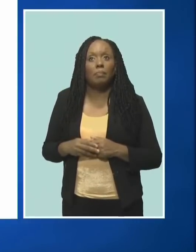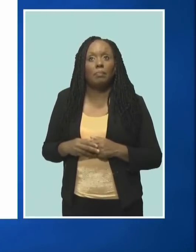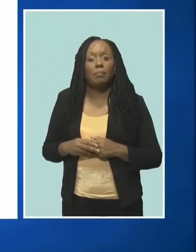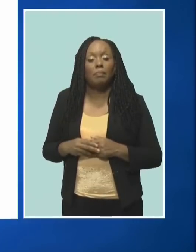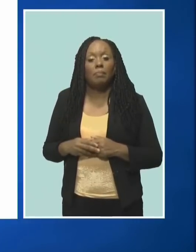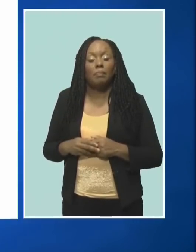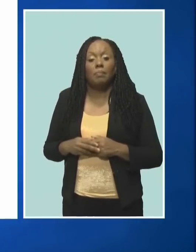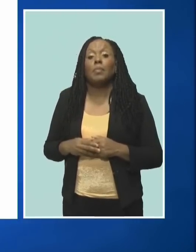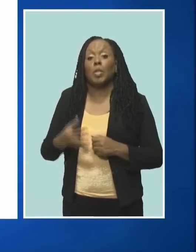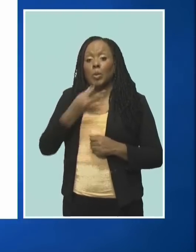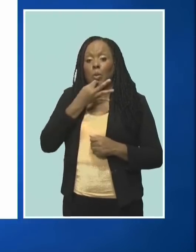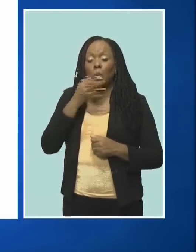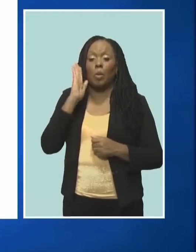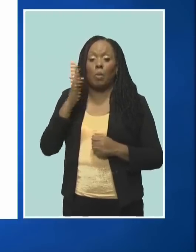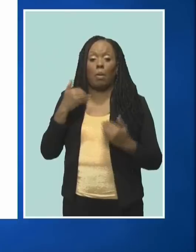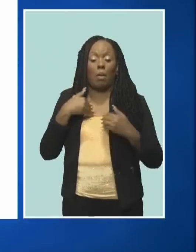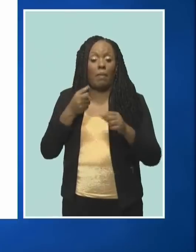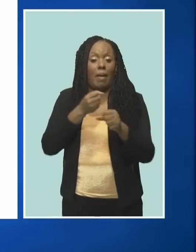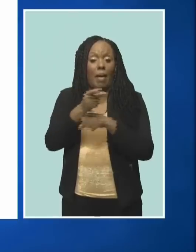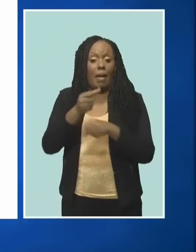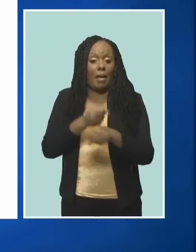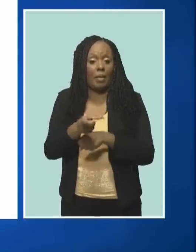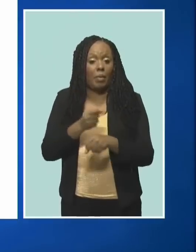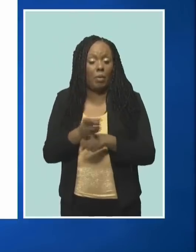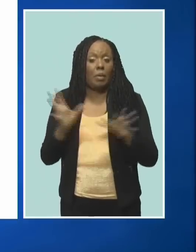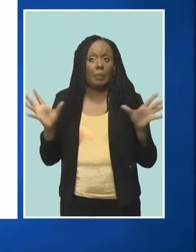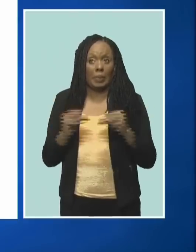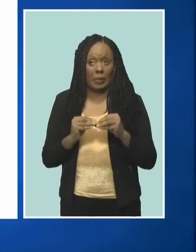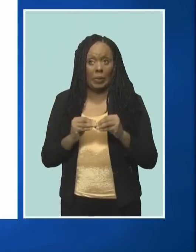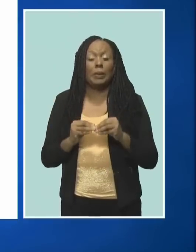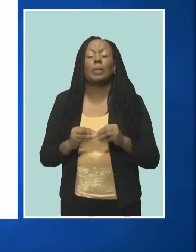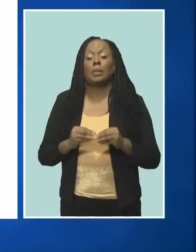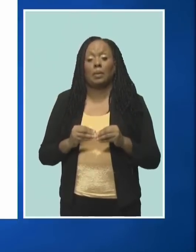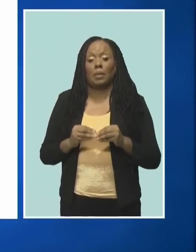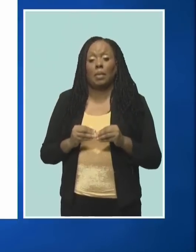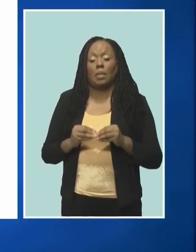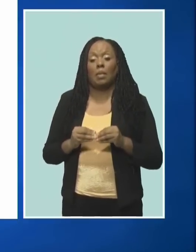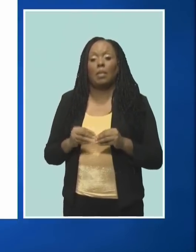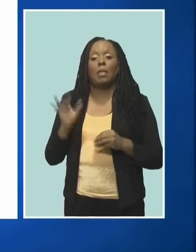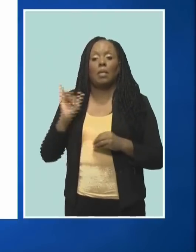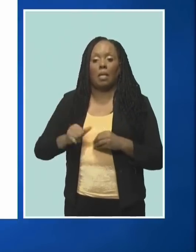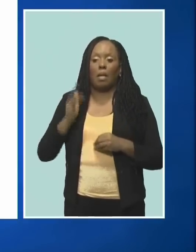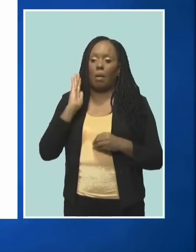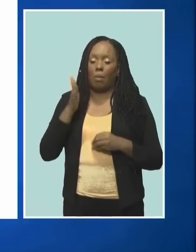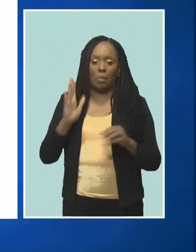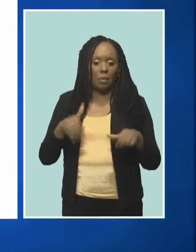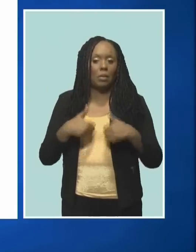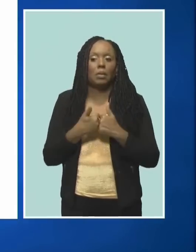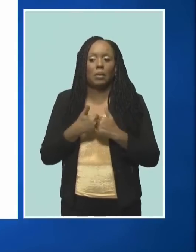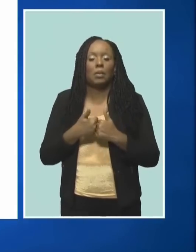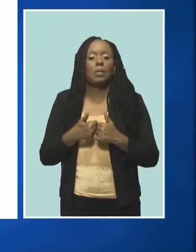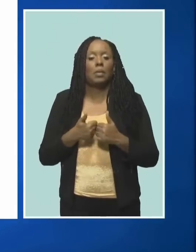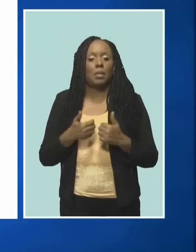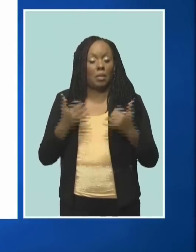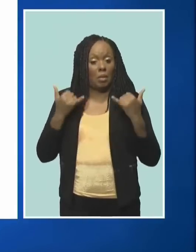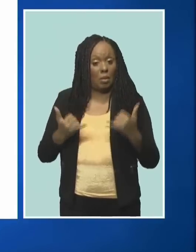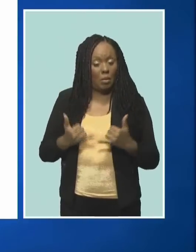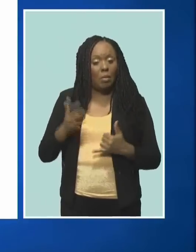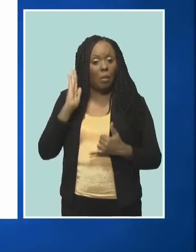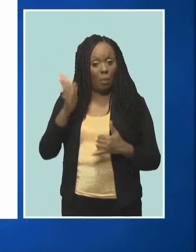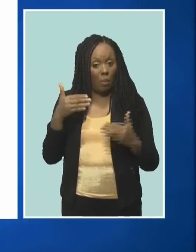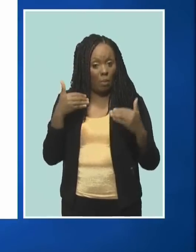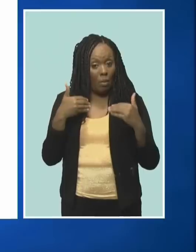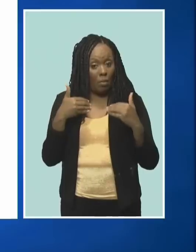their annual conference. And I think that will really be the challenge, and it will mean that they will not have to make